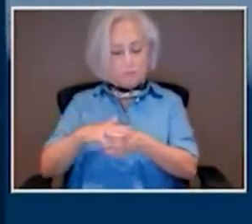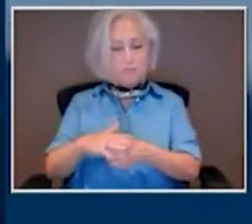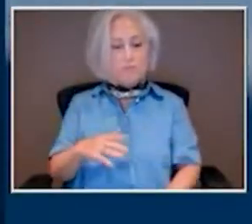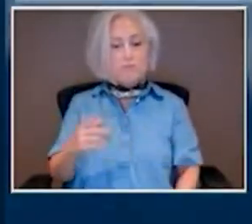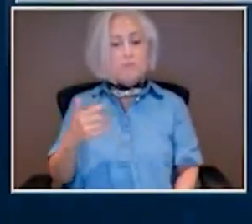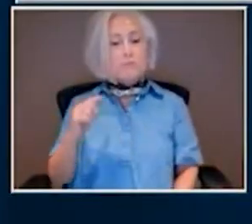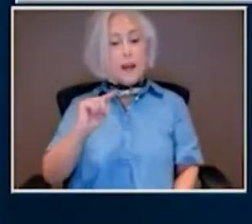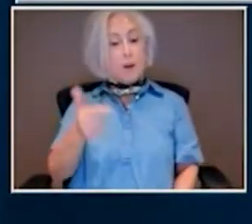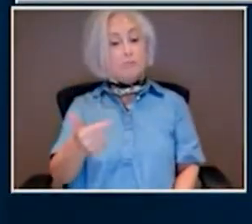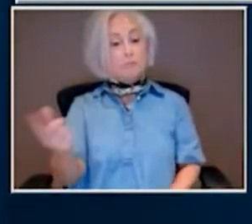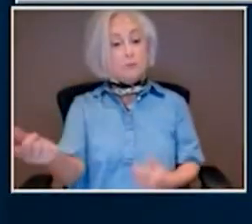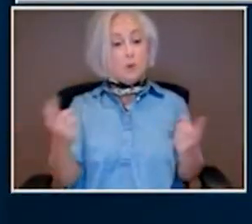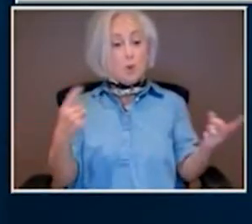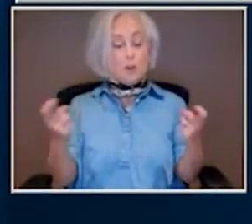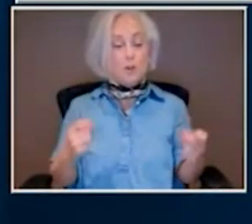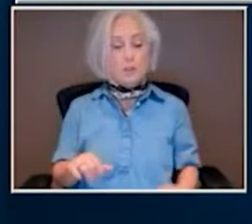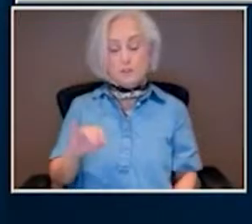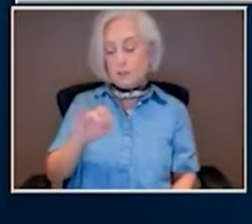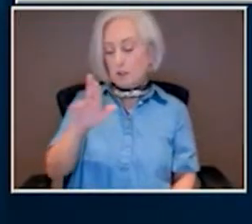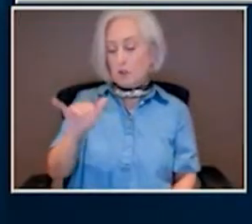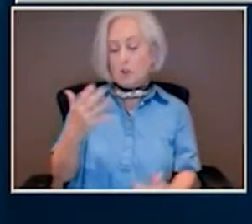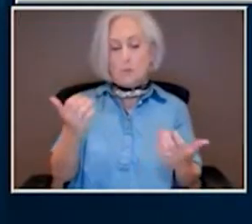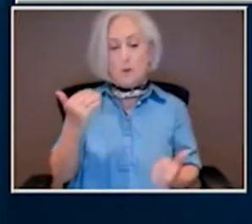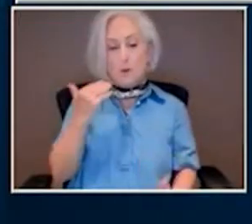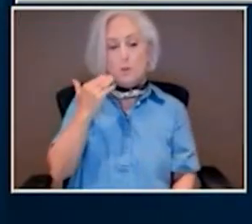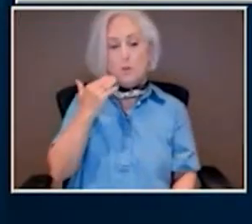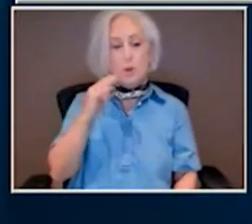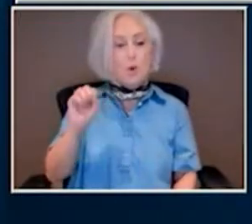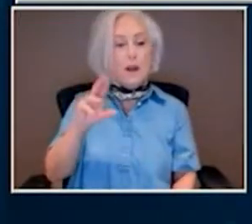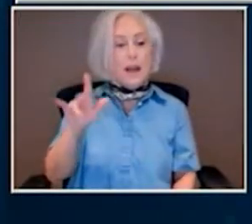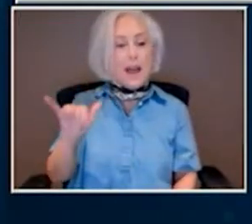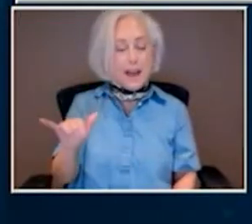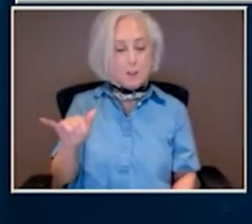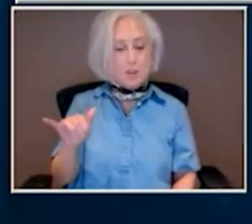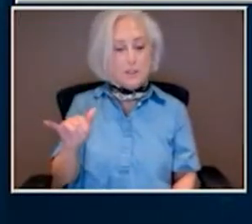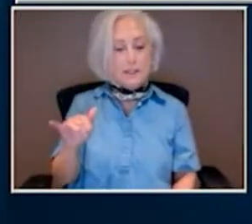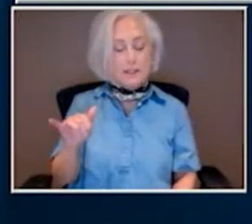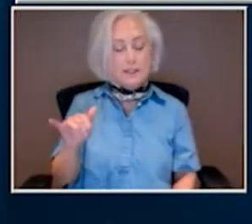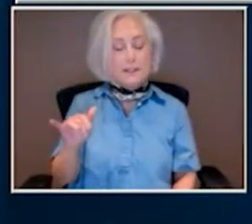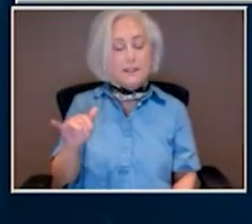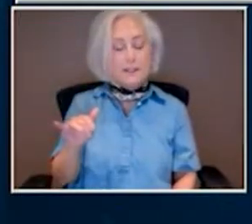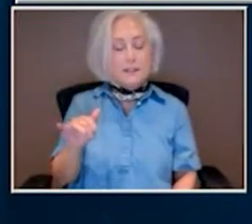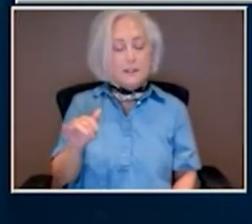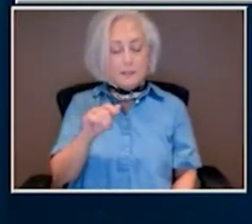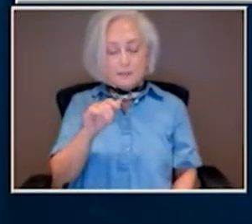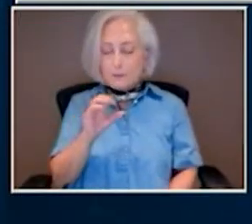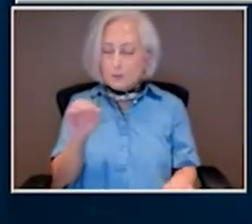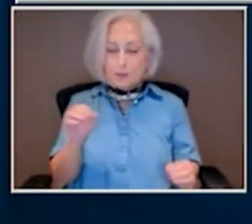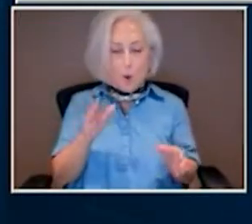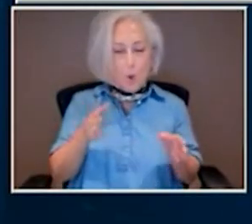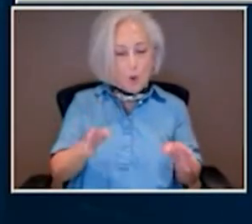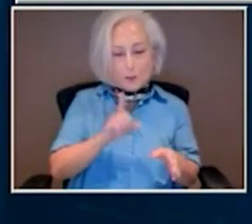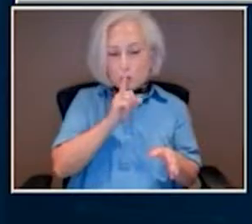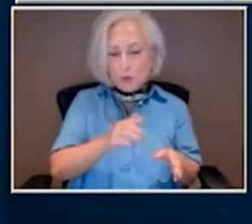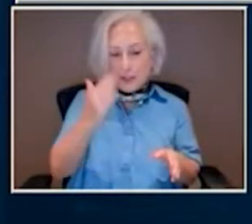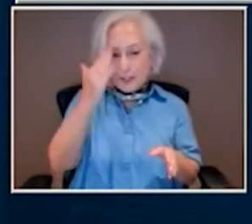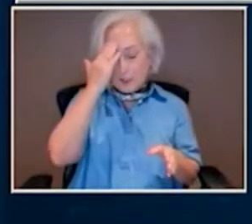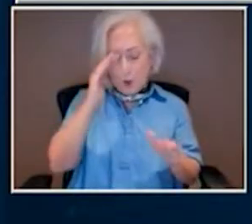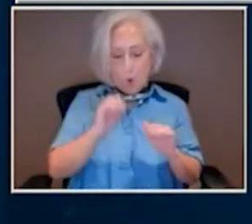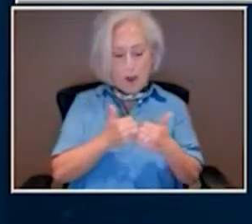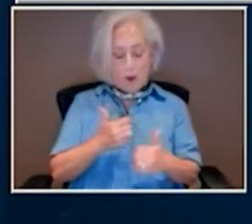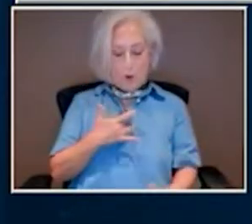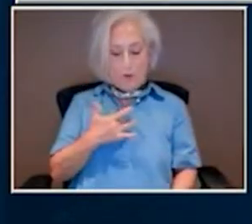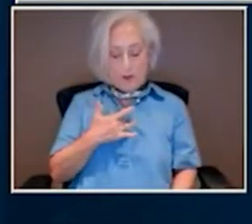All right, Jeremy wants to know for Ashley. Ashley, this question's for you. I imagine there's no way to truly know what it feels like to get diagnosed like that unless